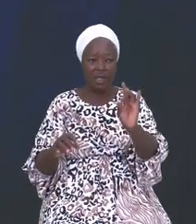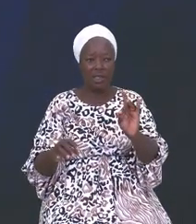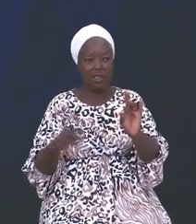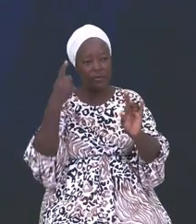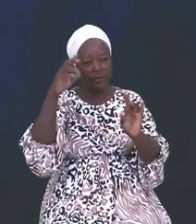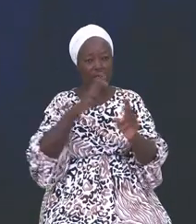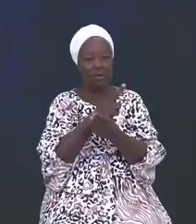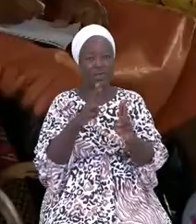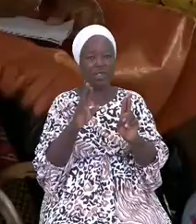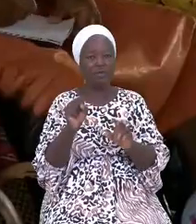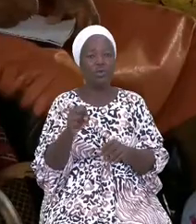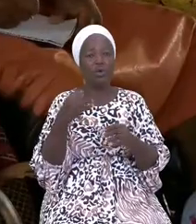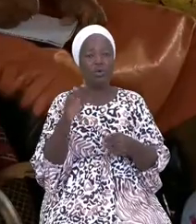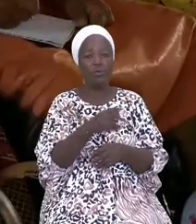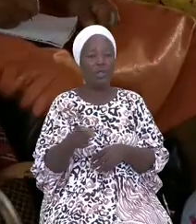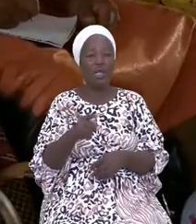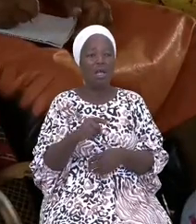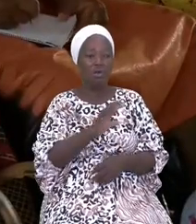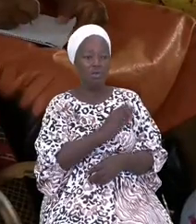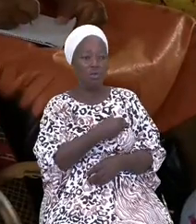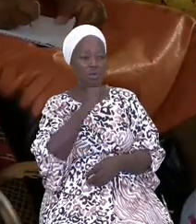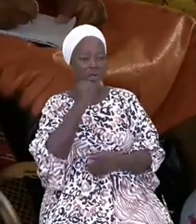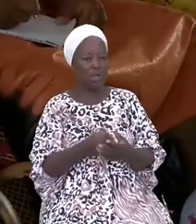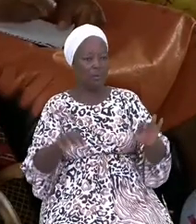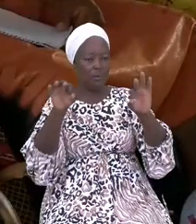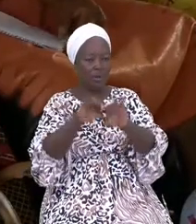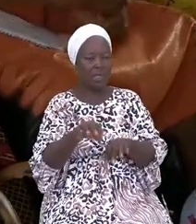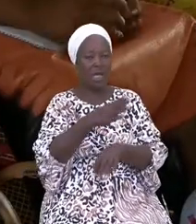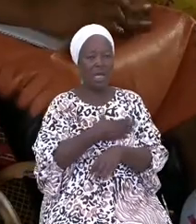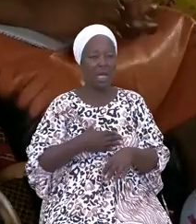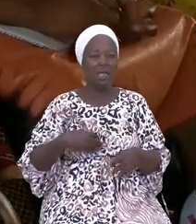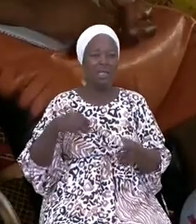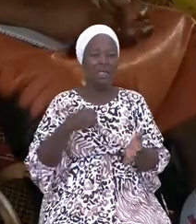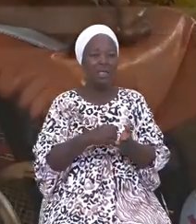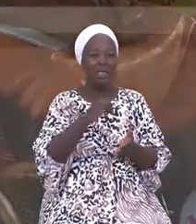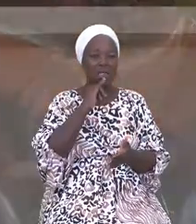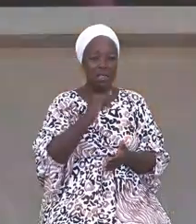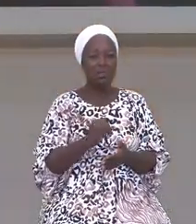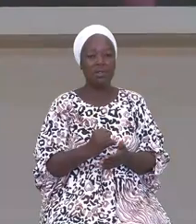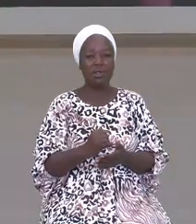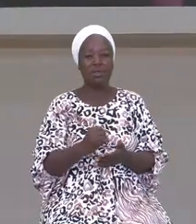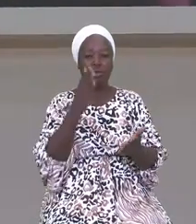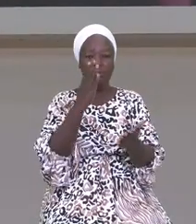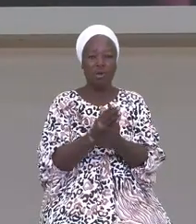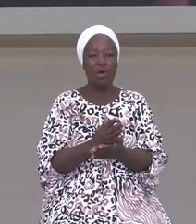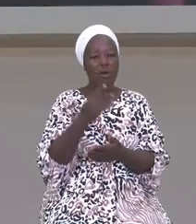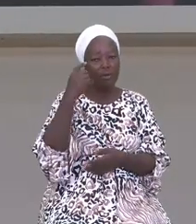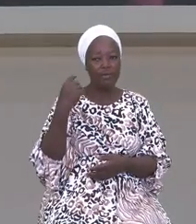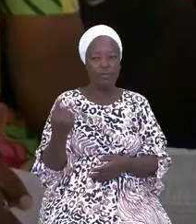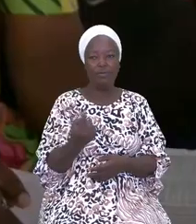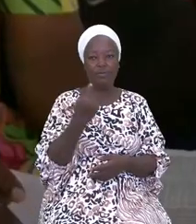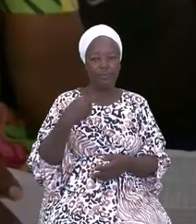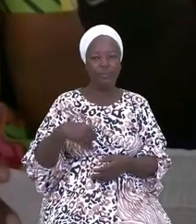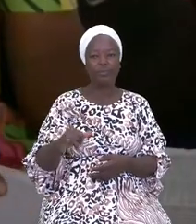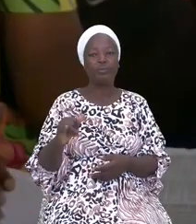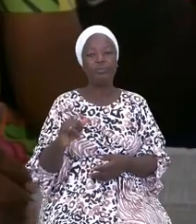their soul is precious, and it ceases forever. Let's look at number two here.